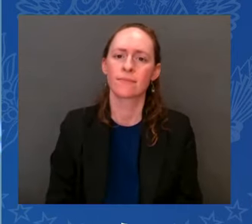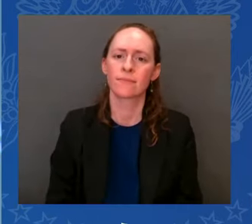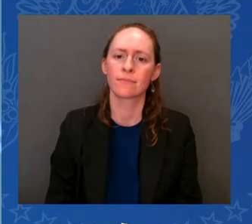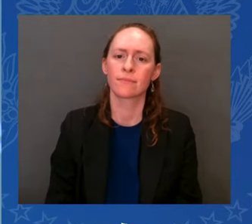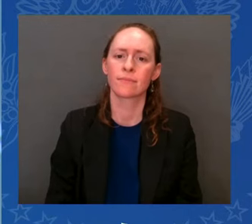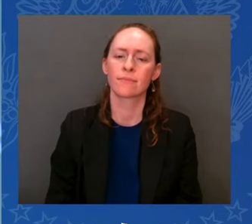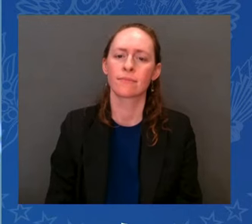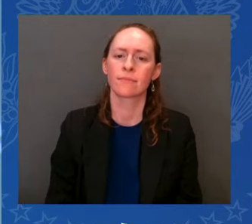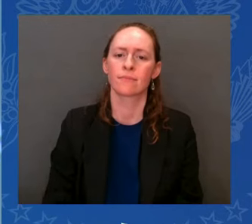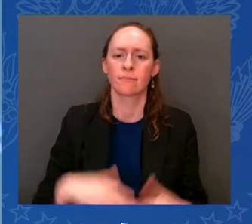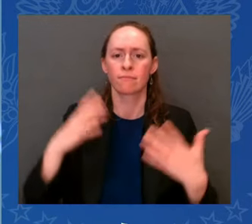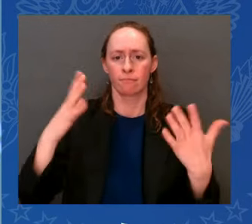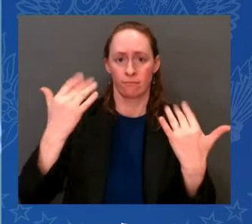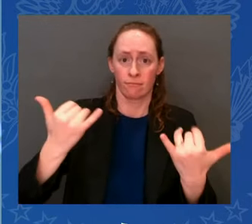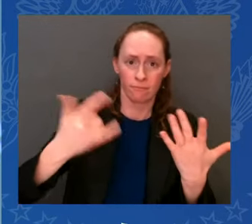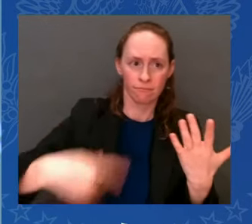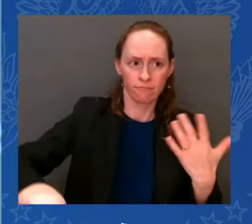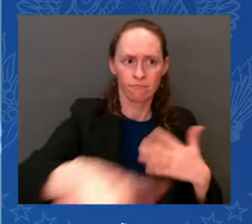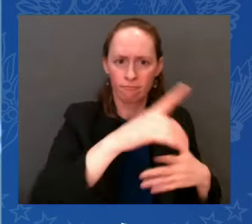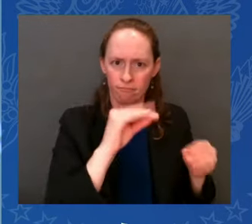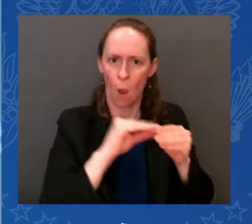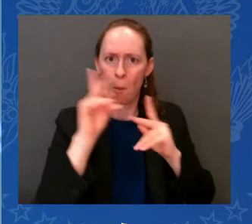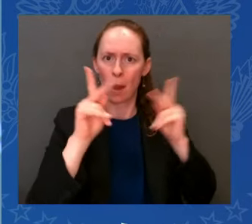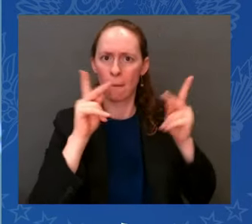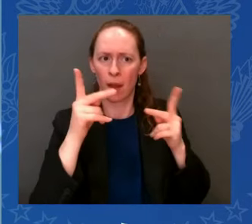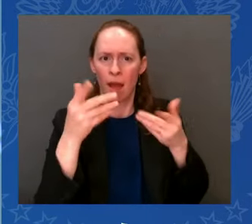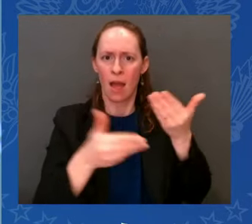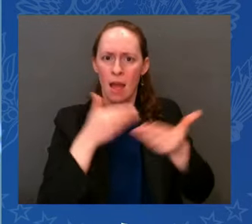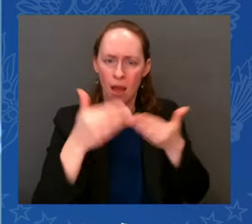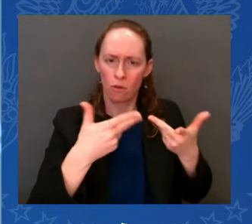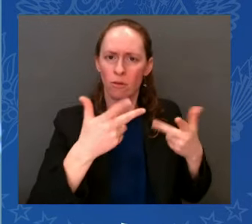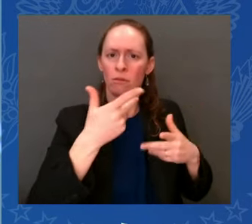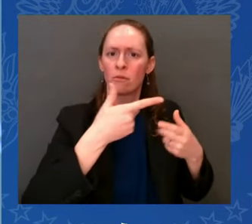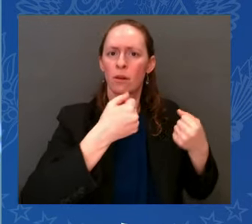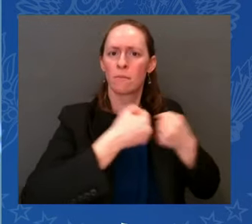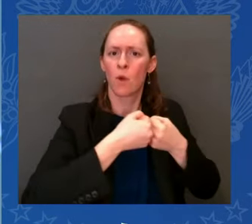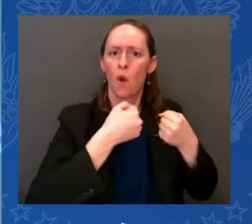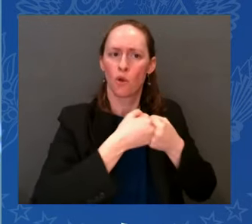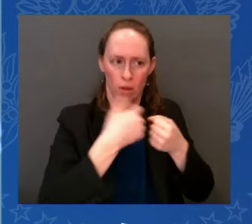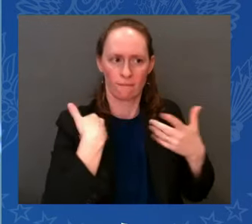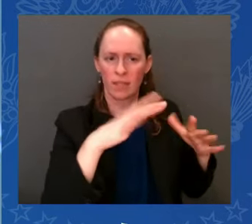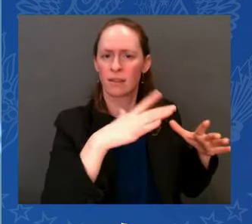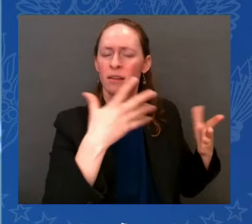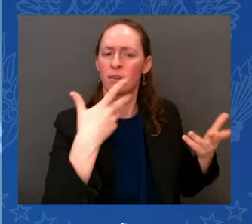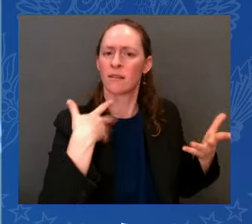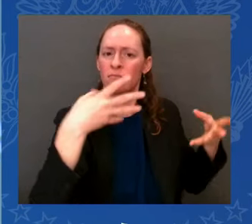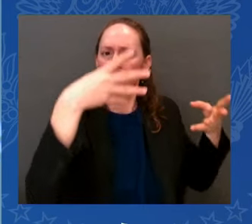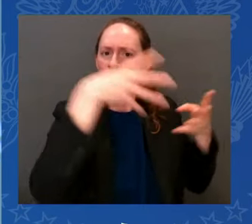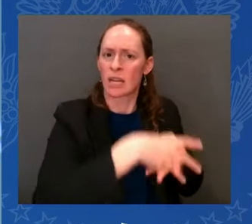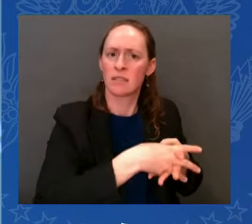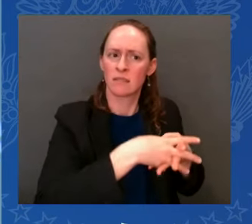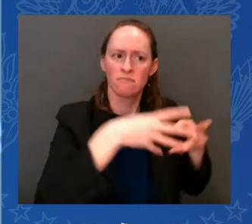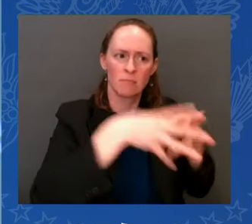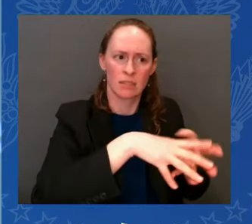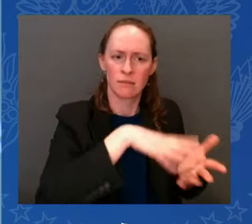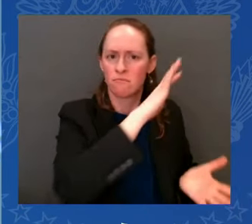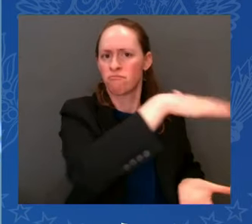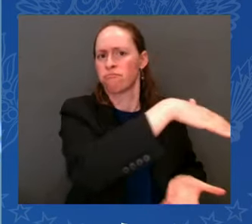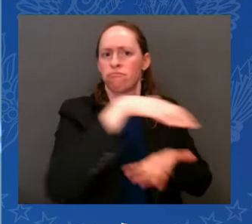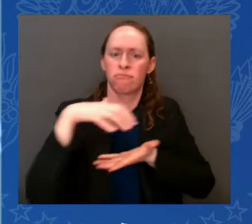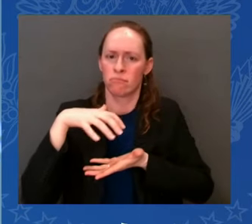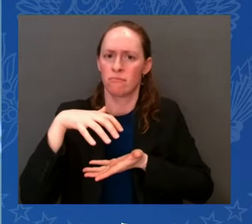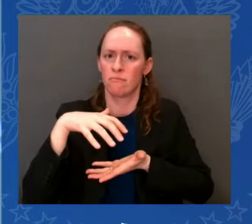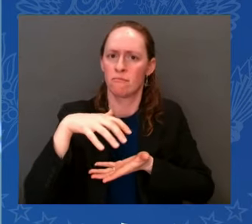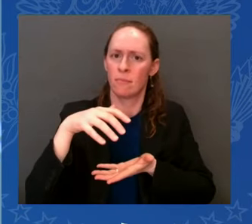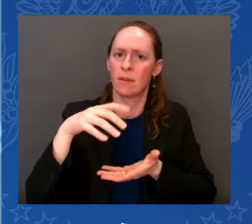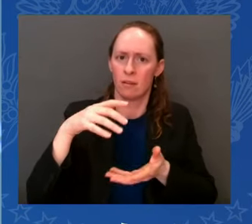last several months. But if we're going to have the strongest economy in the world, we have to have the strongest and best infrastructure in the world.